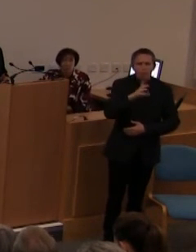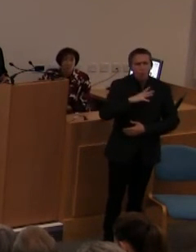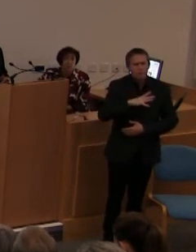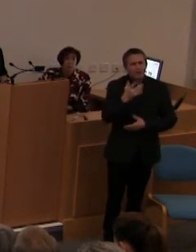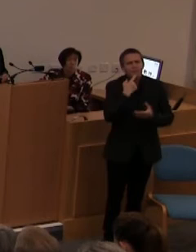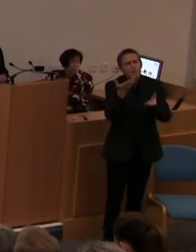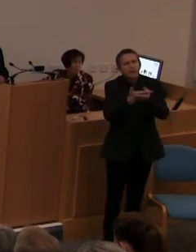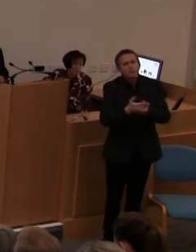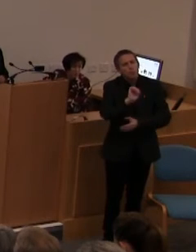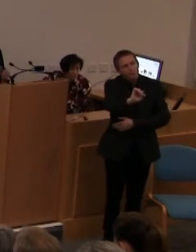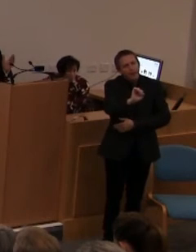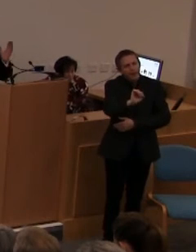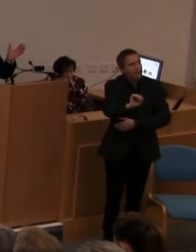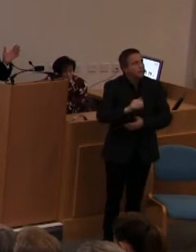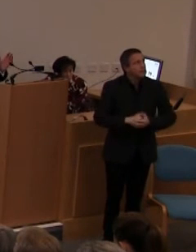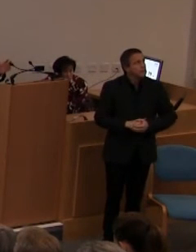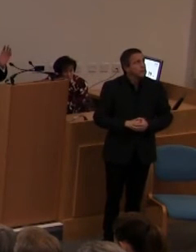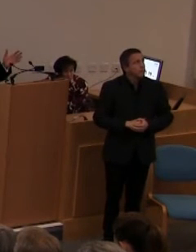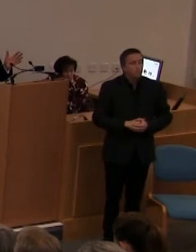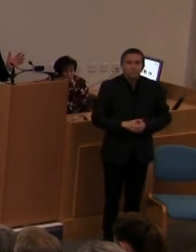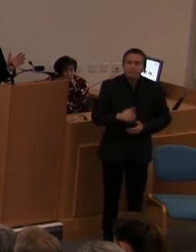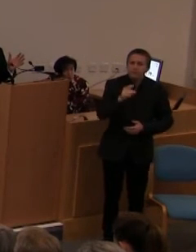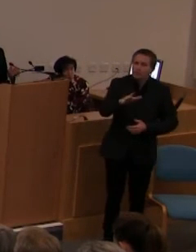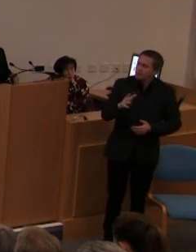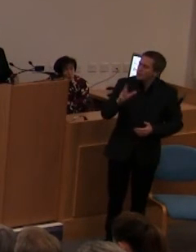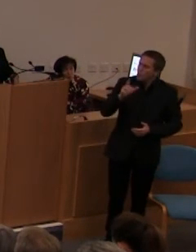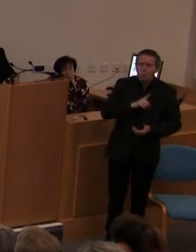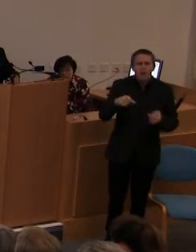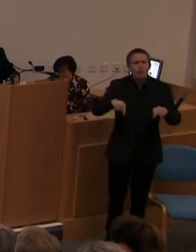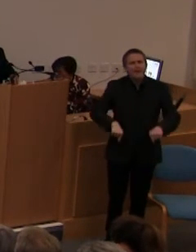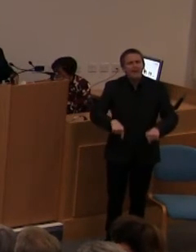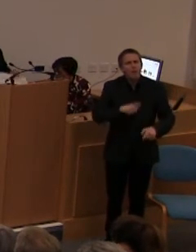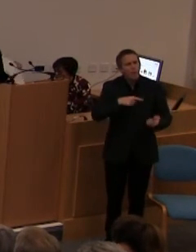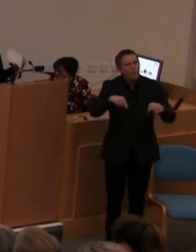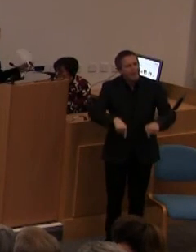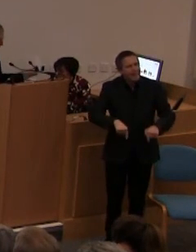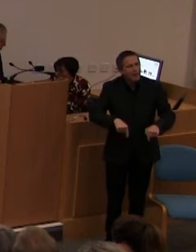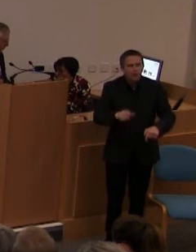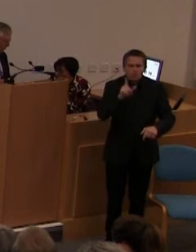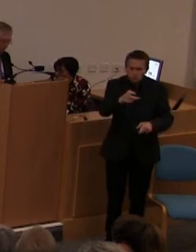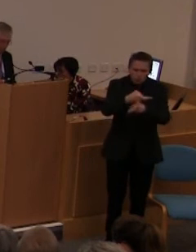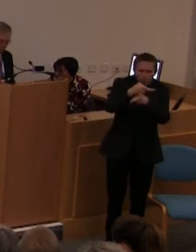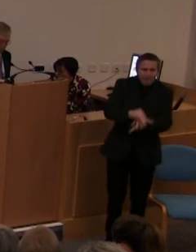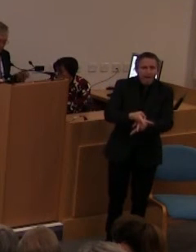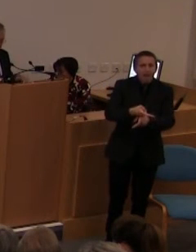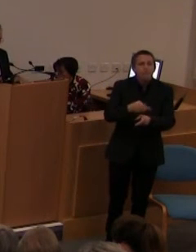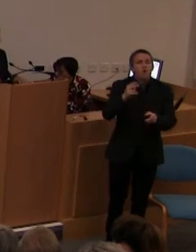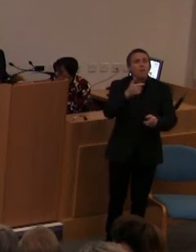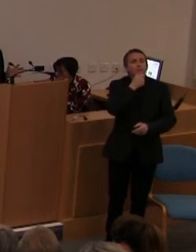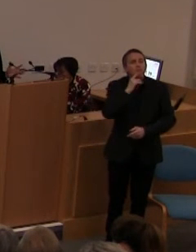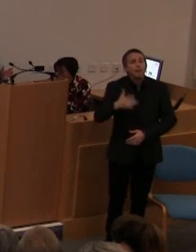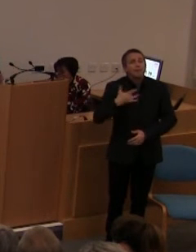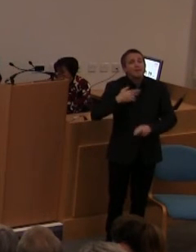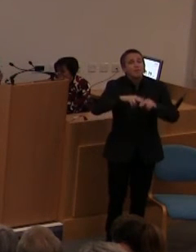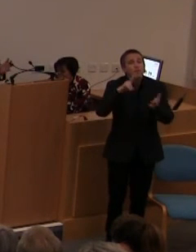flavour of what we're about. We never forget why we're here, and that's to serve the population of Forth Valley, give them the